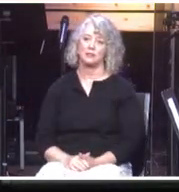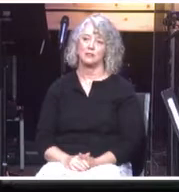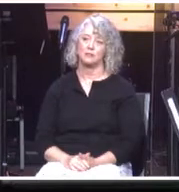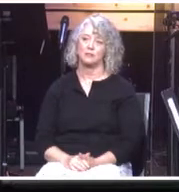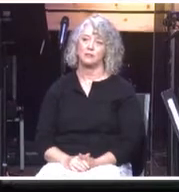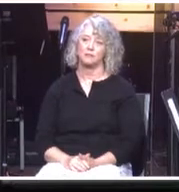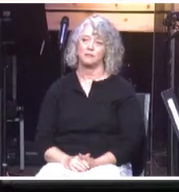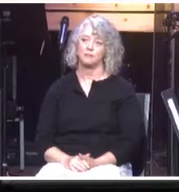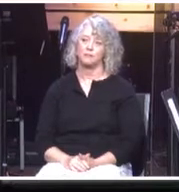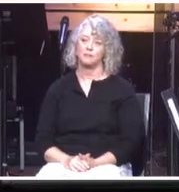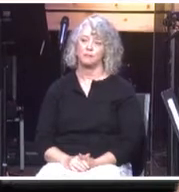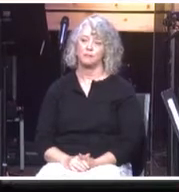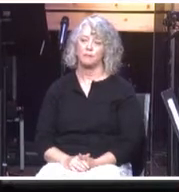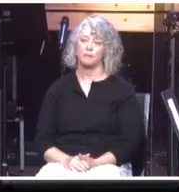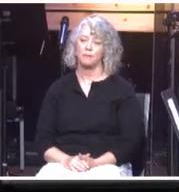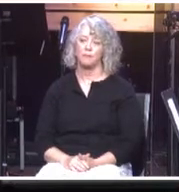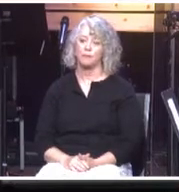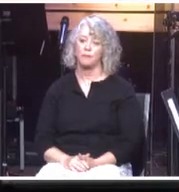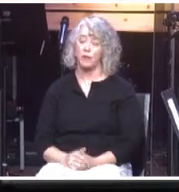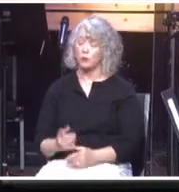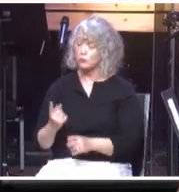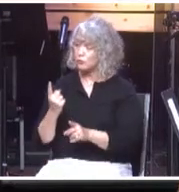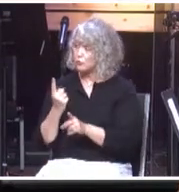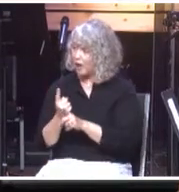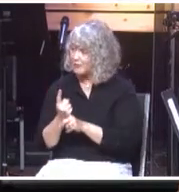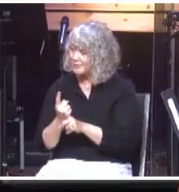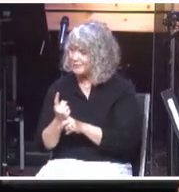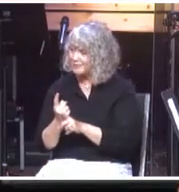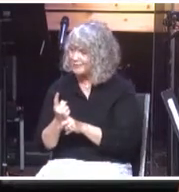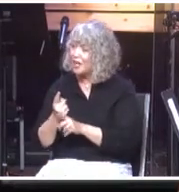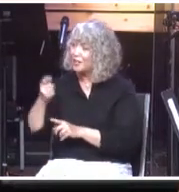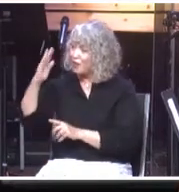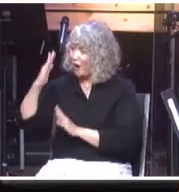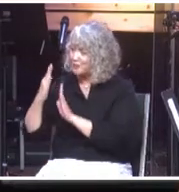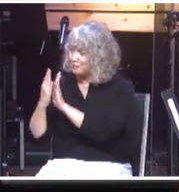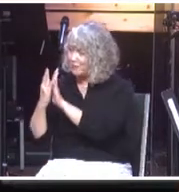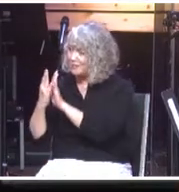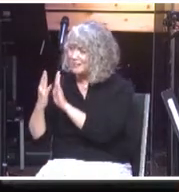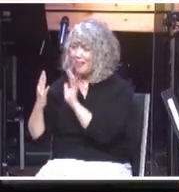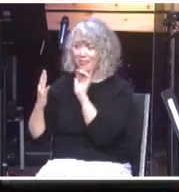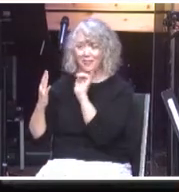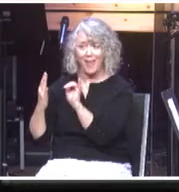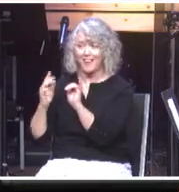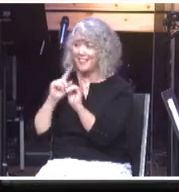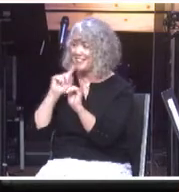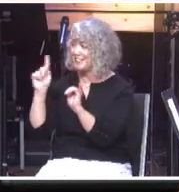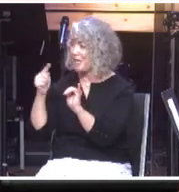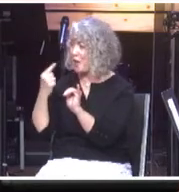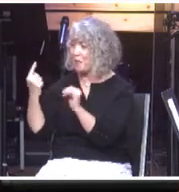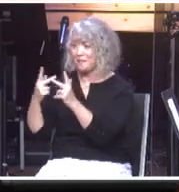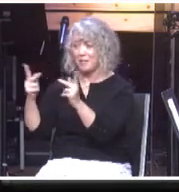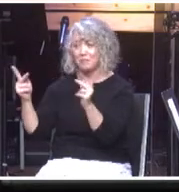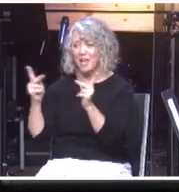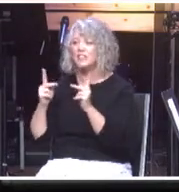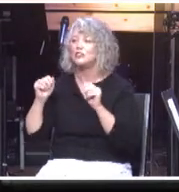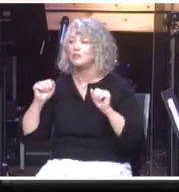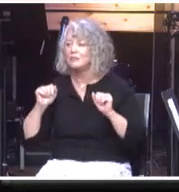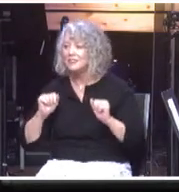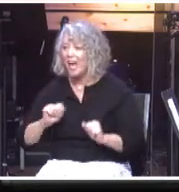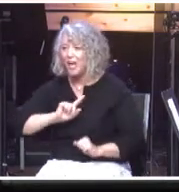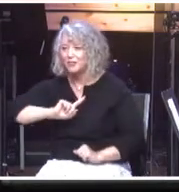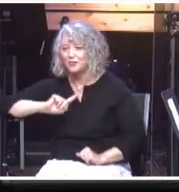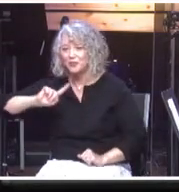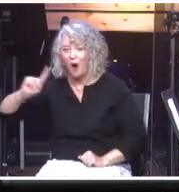I mean, is it not the only place to go in this world in light of